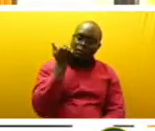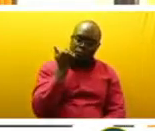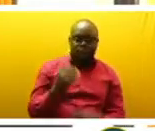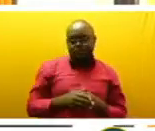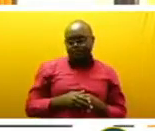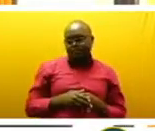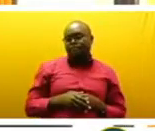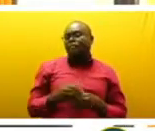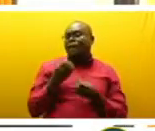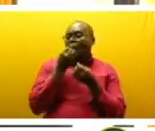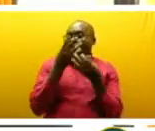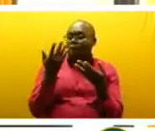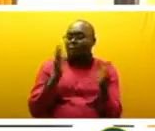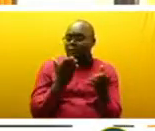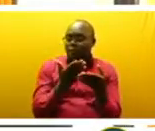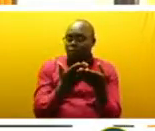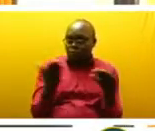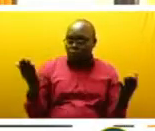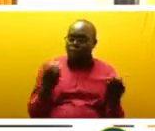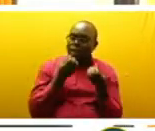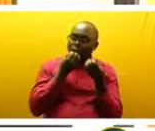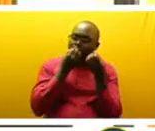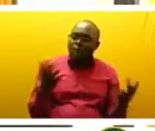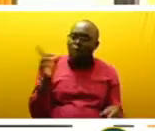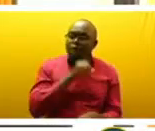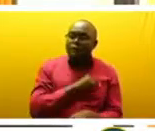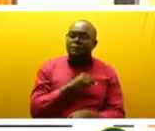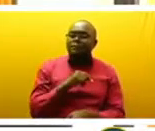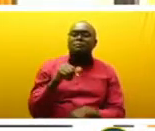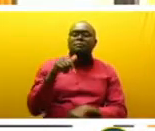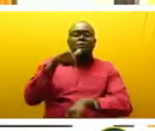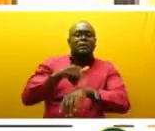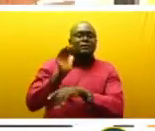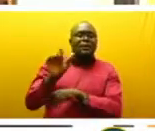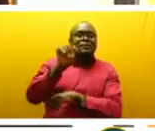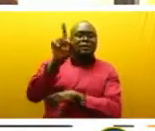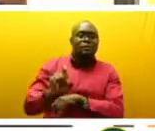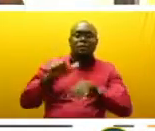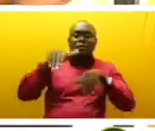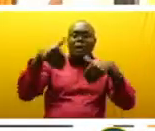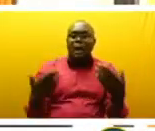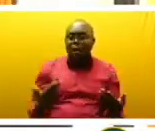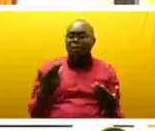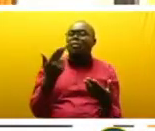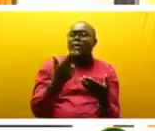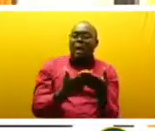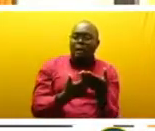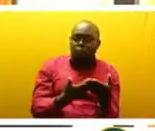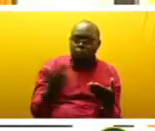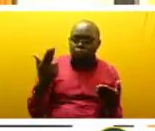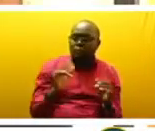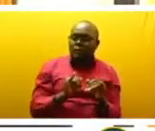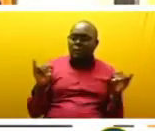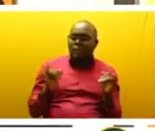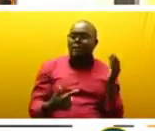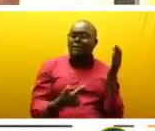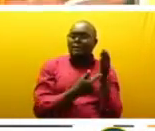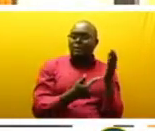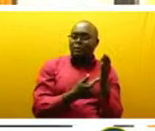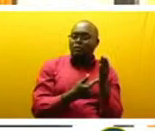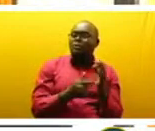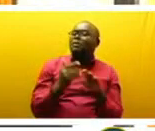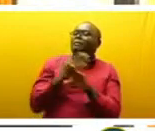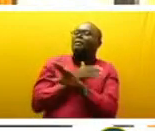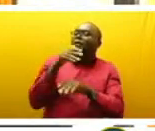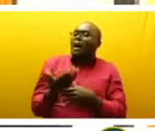You are told, my lords and my ladies, when in relation to the question of how integral the technology was, and my learned that